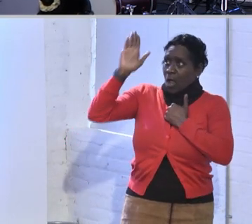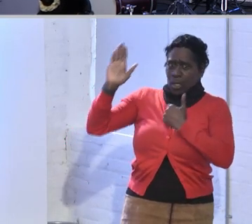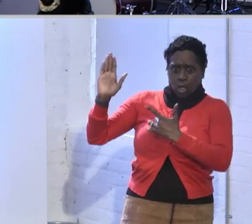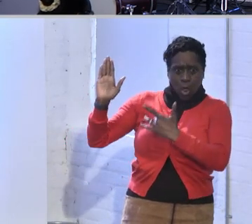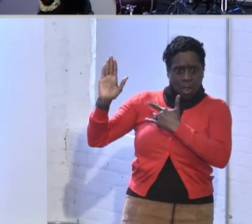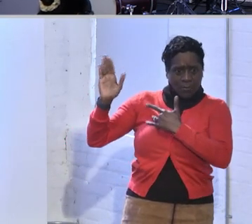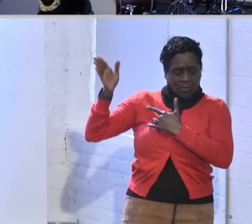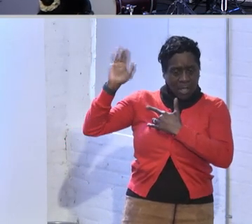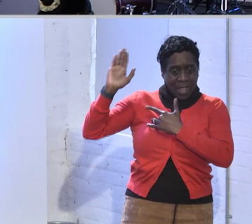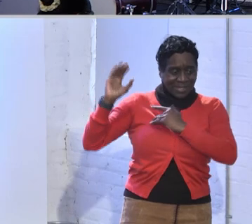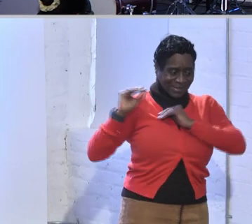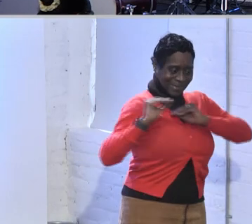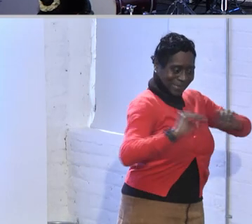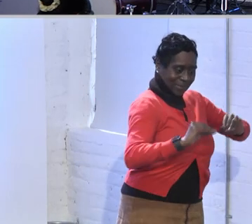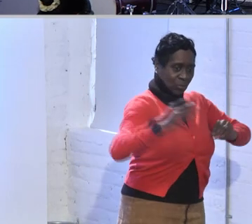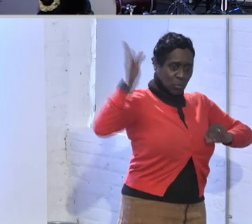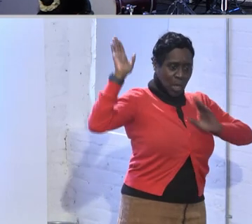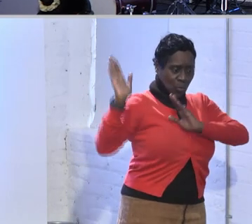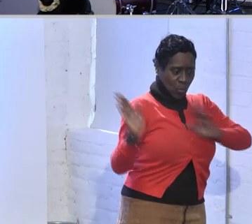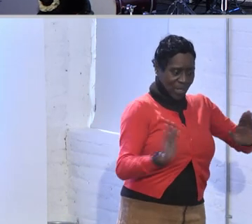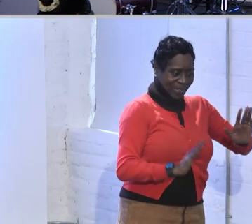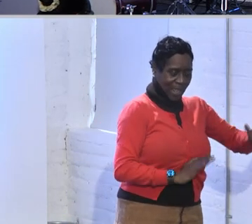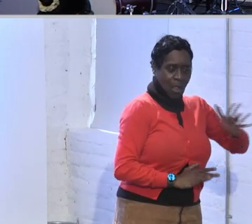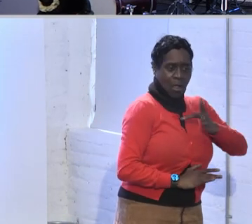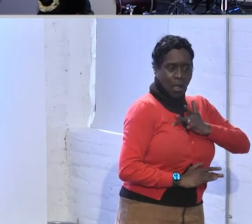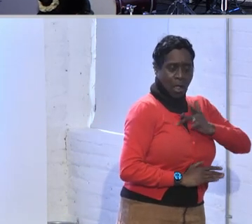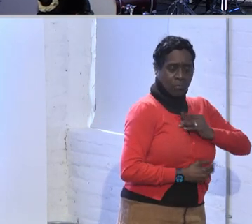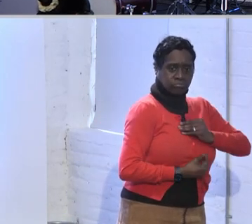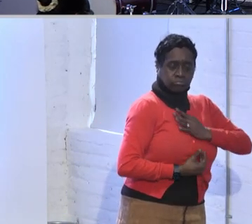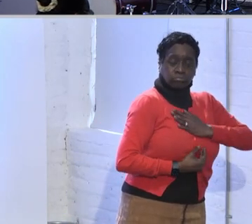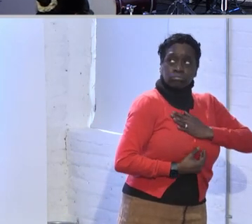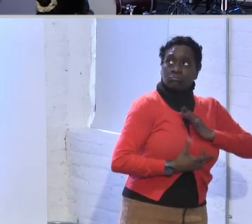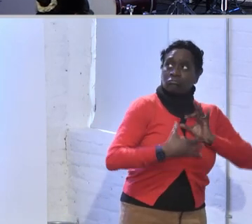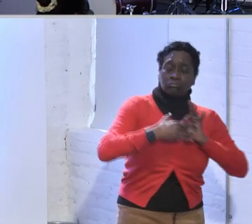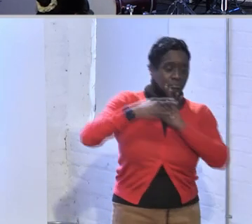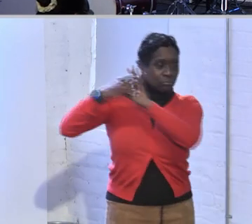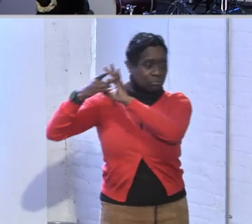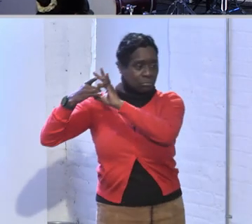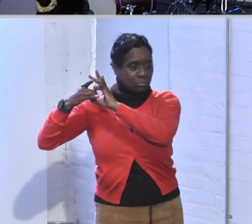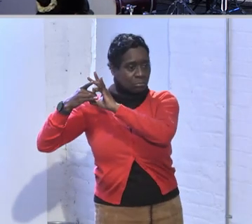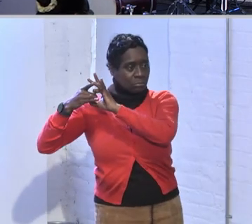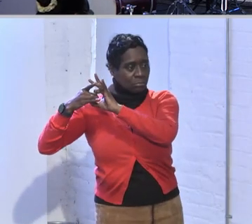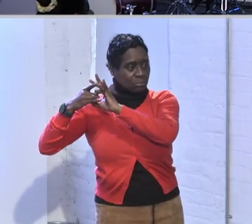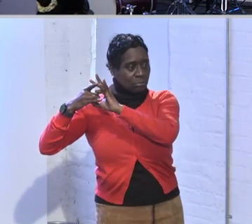them God's ways, stir their affections. And then